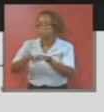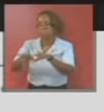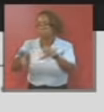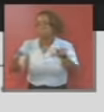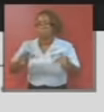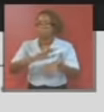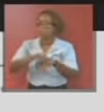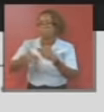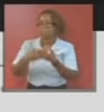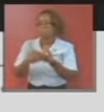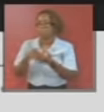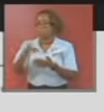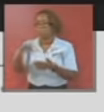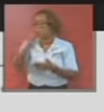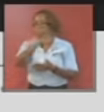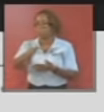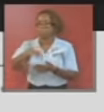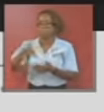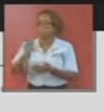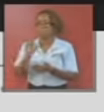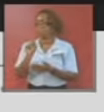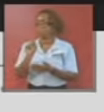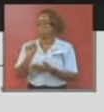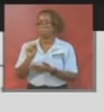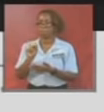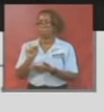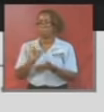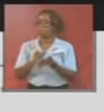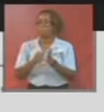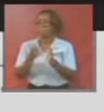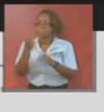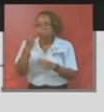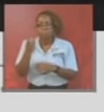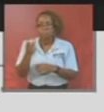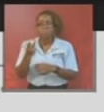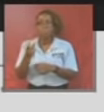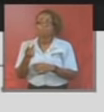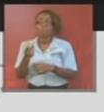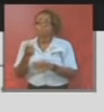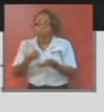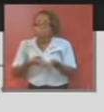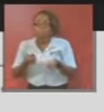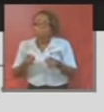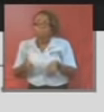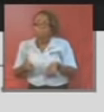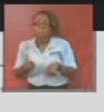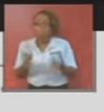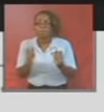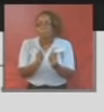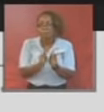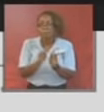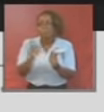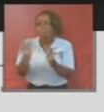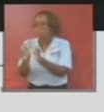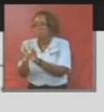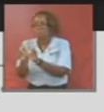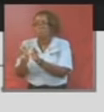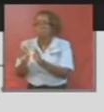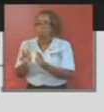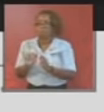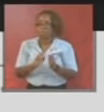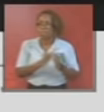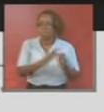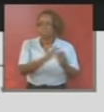happening numerically at a community level, so we can see where the most cases were shown at a given point in time.